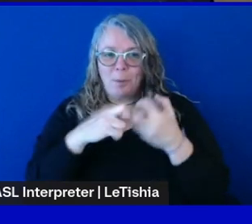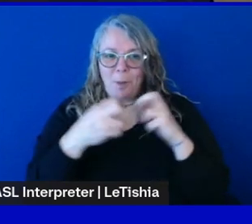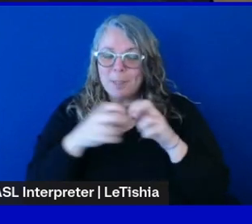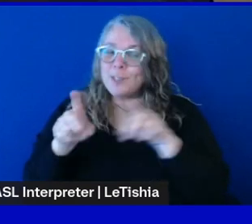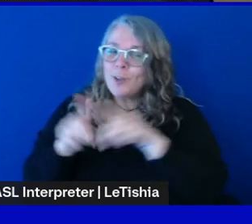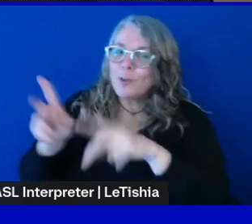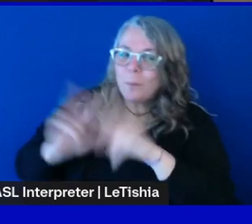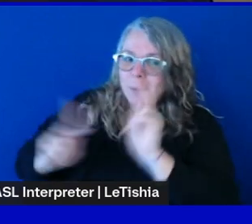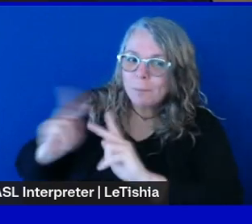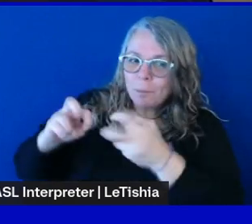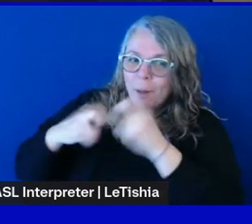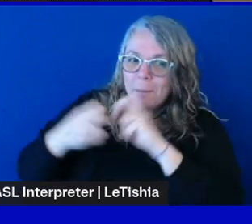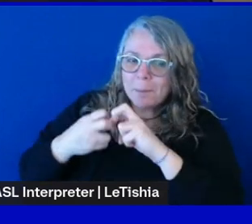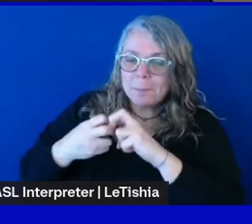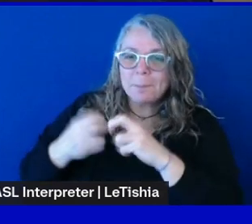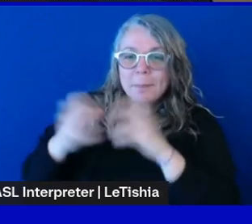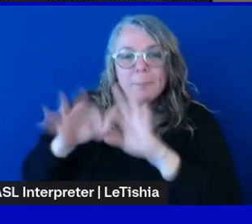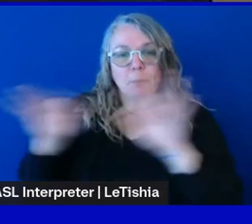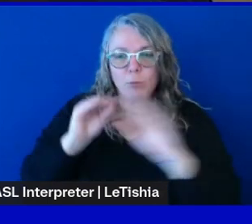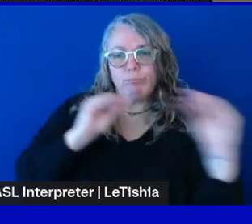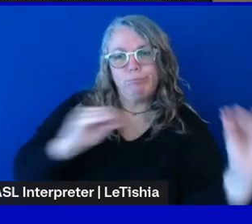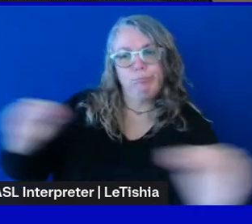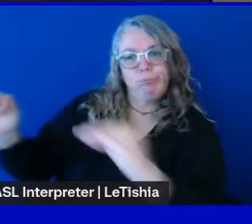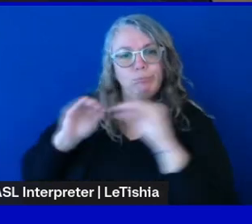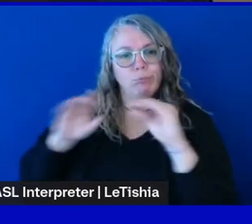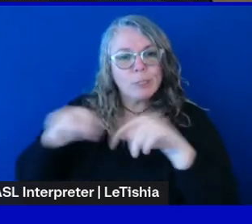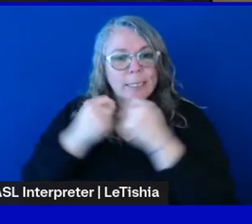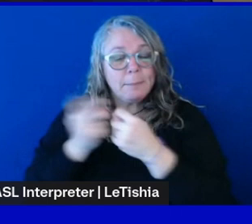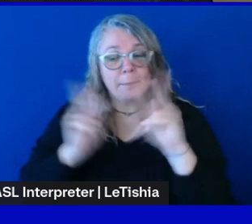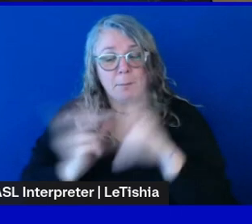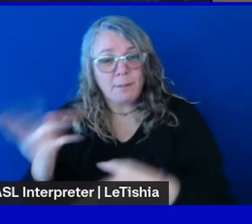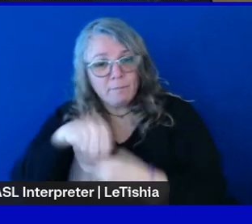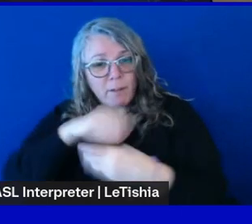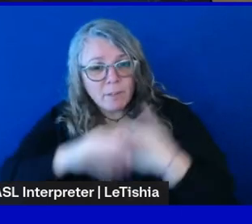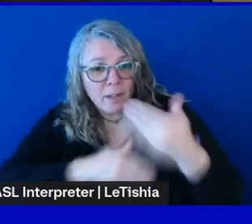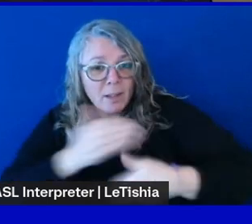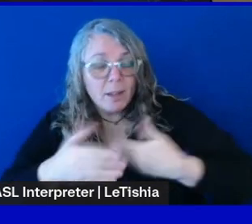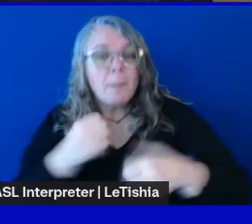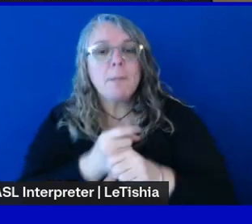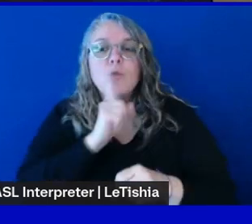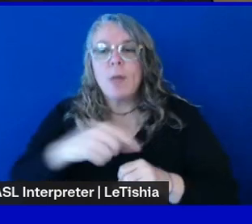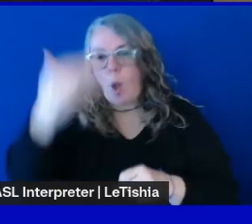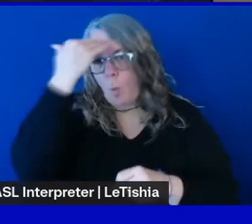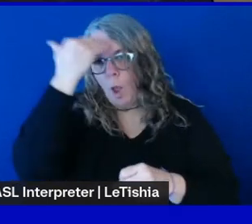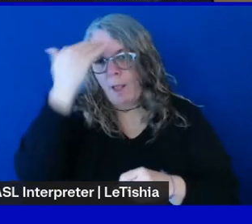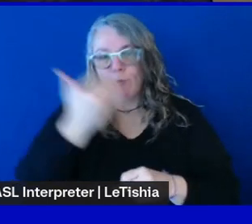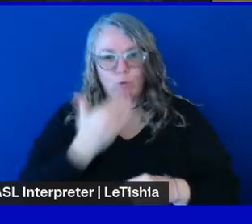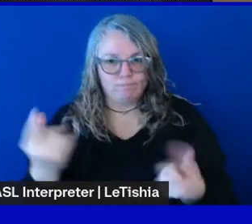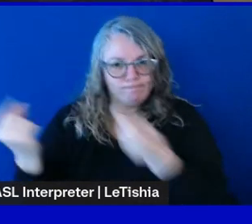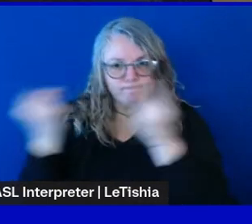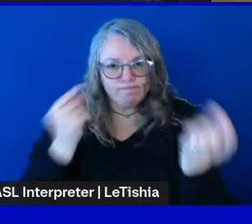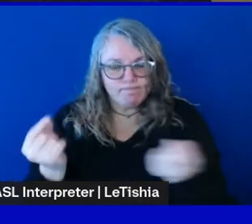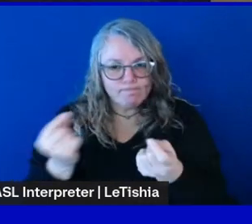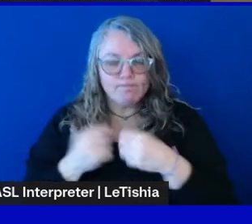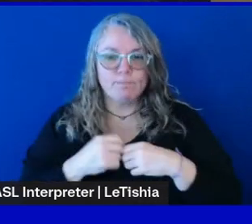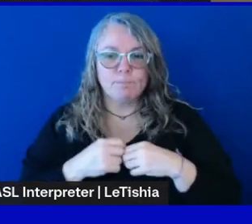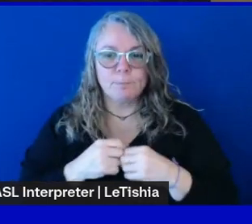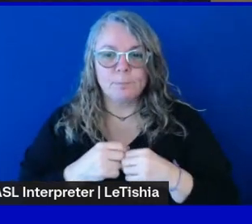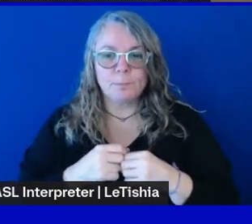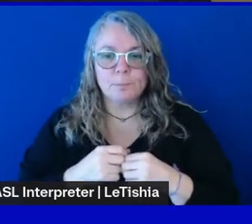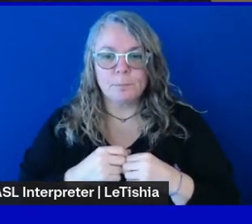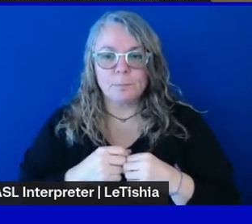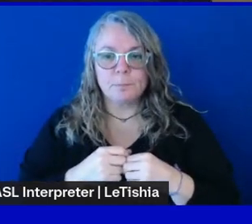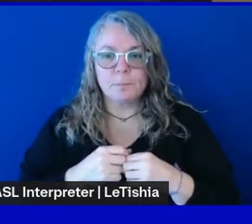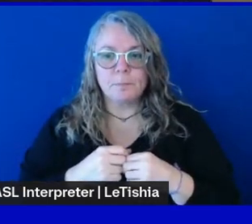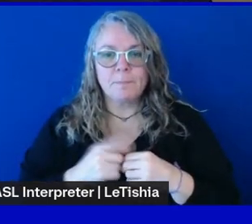you educate your team and the people involved in the process, and make sure that they're aware of the good practices, and they're